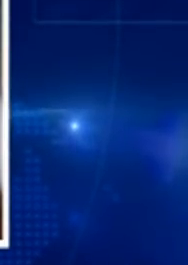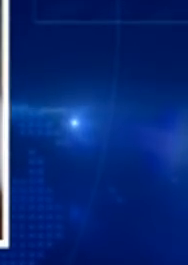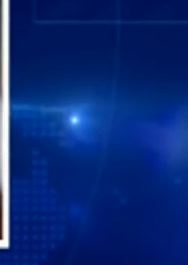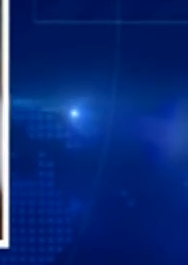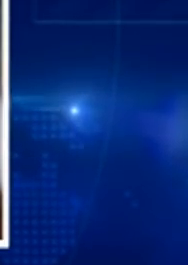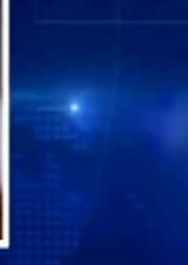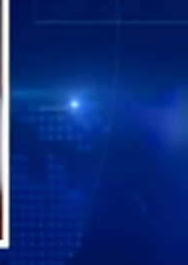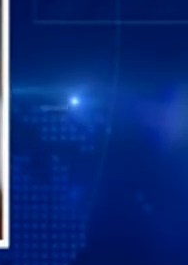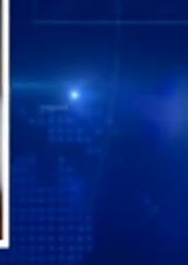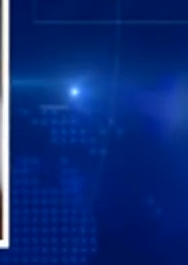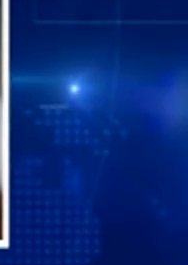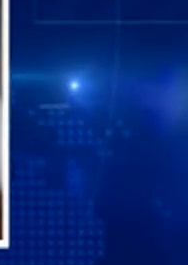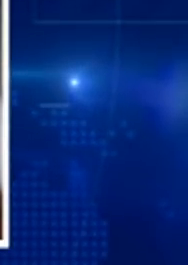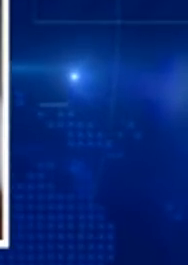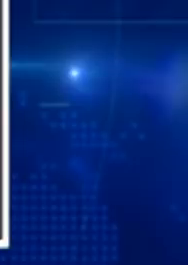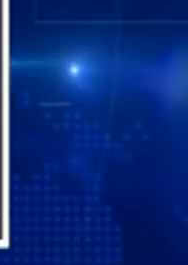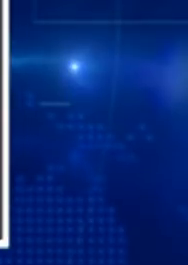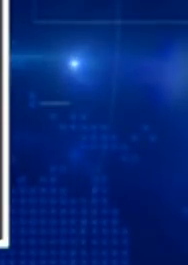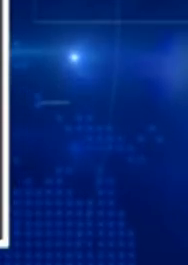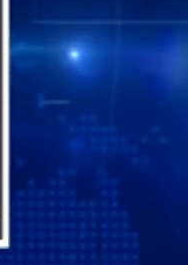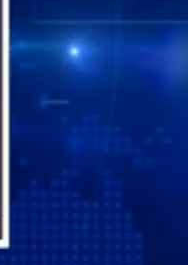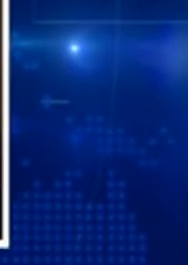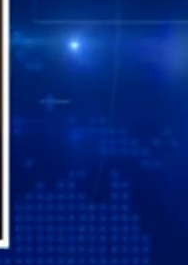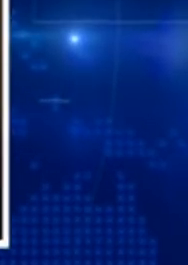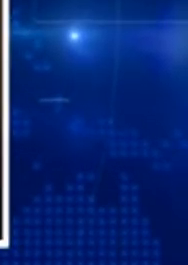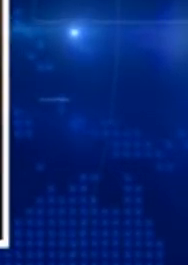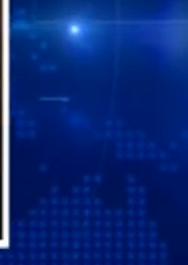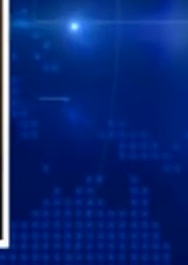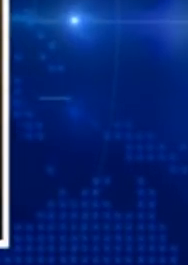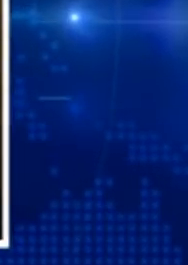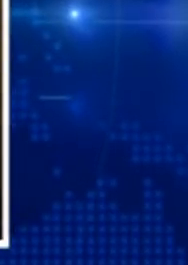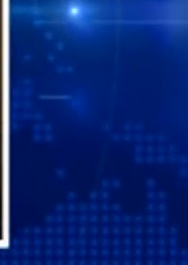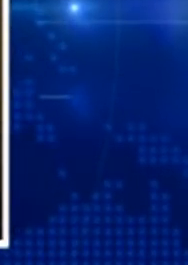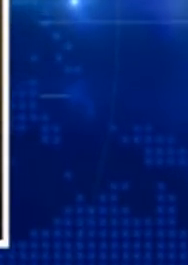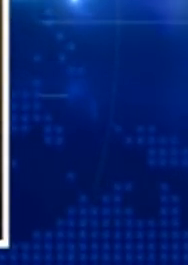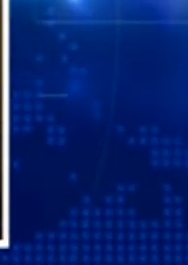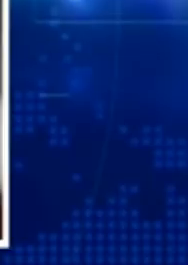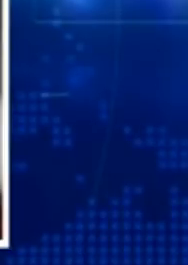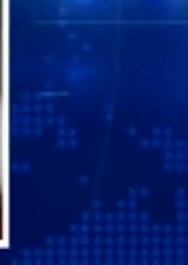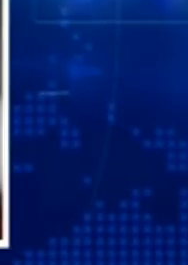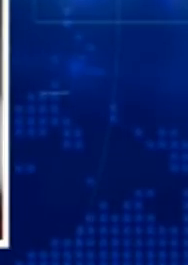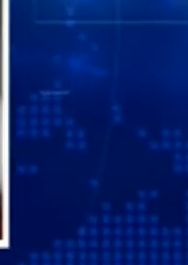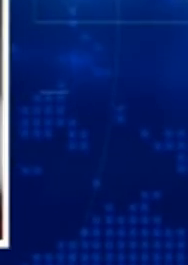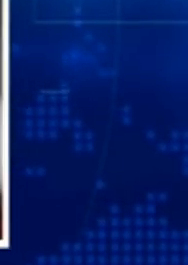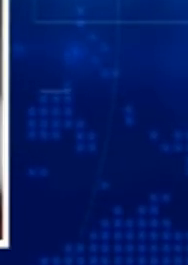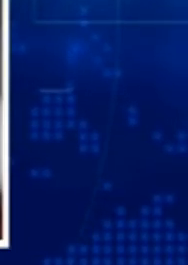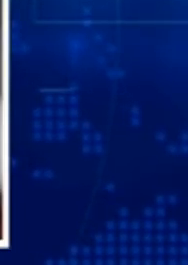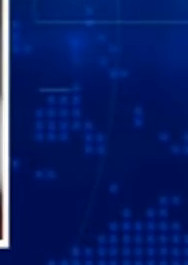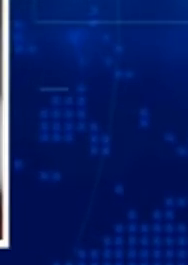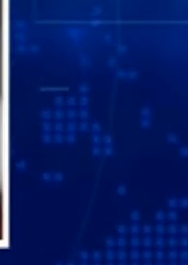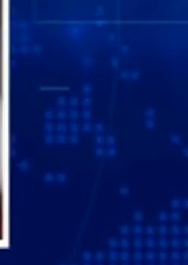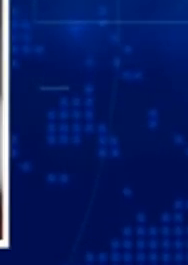who has just come on record on behalf of the 3 members of the